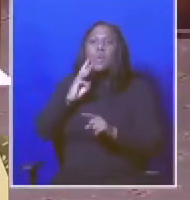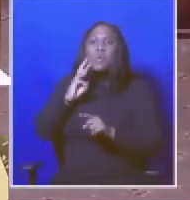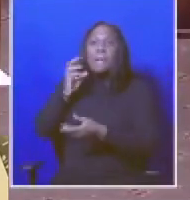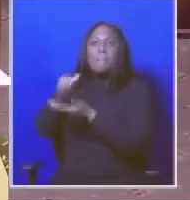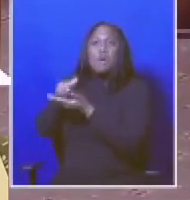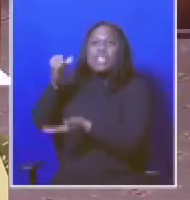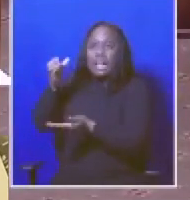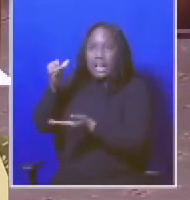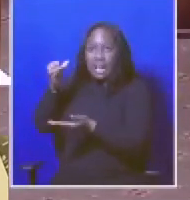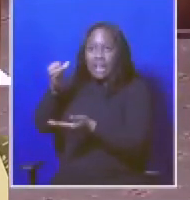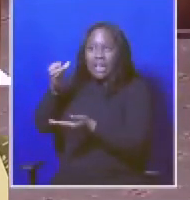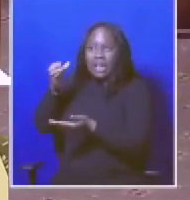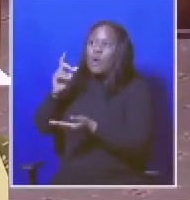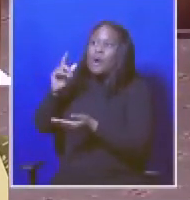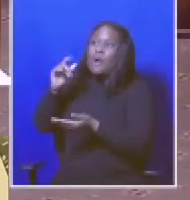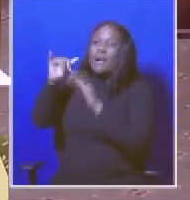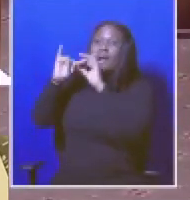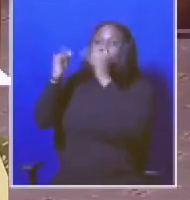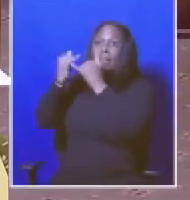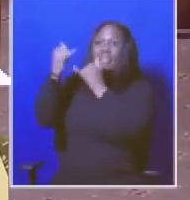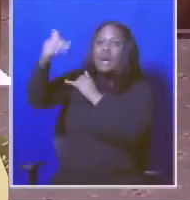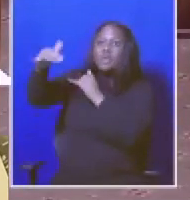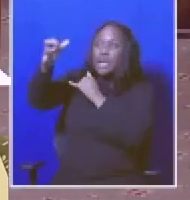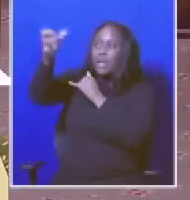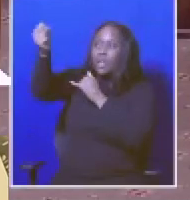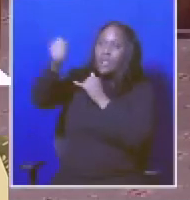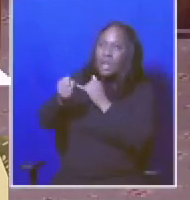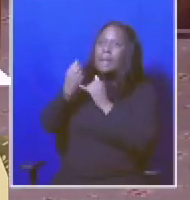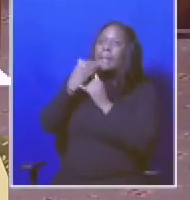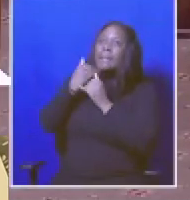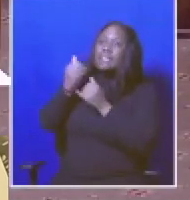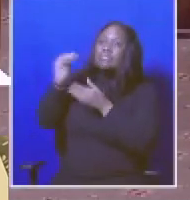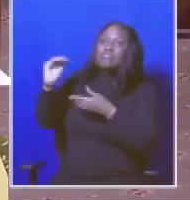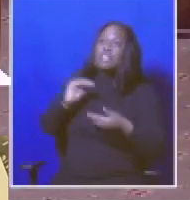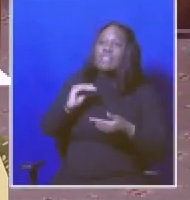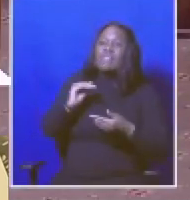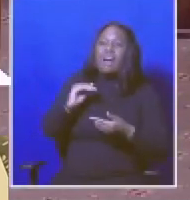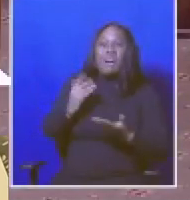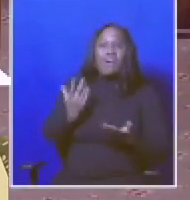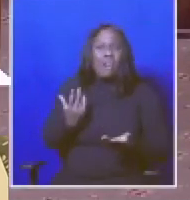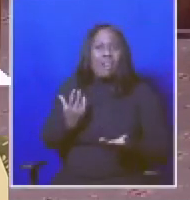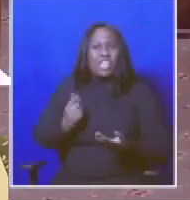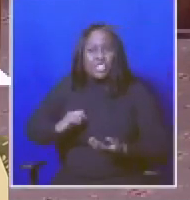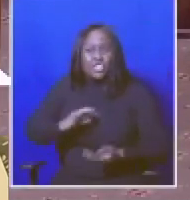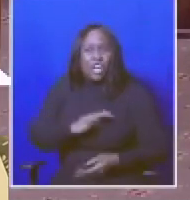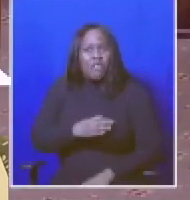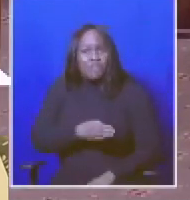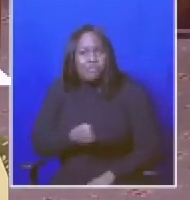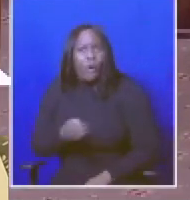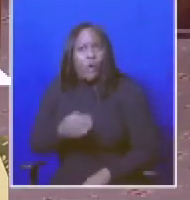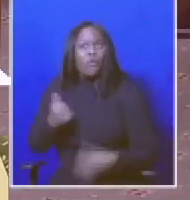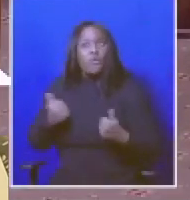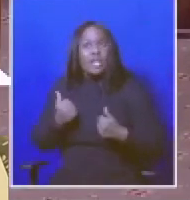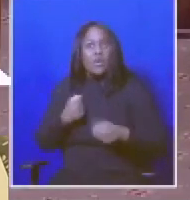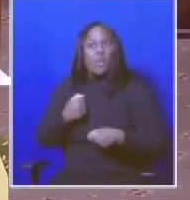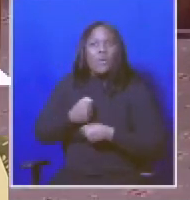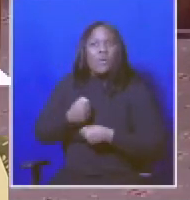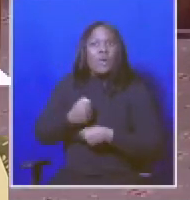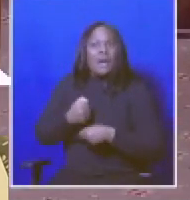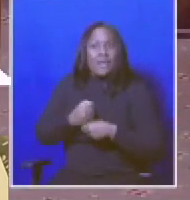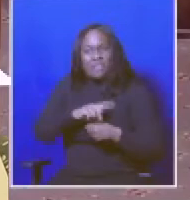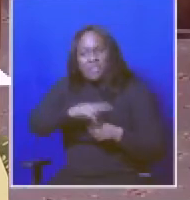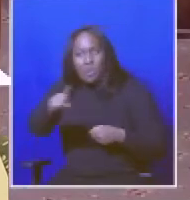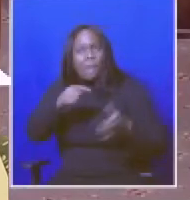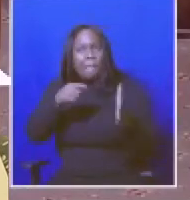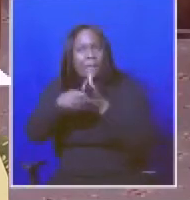bottle that must be insourced, but we can insource our own people that can go and buy these waters, not